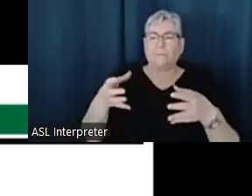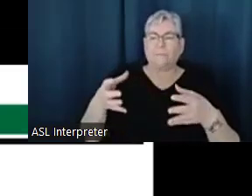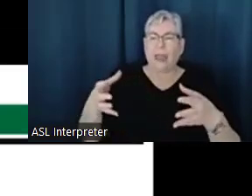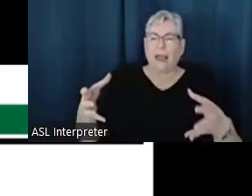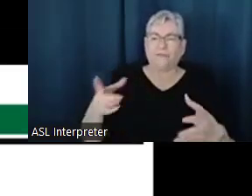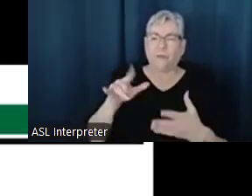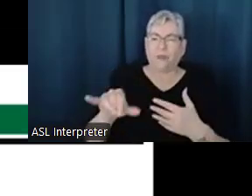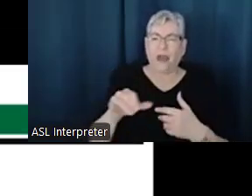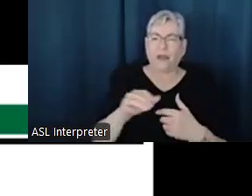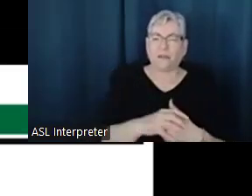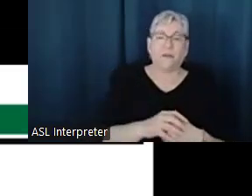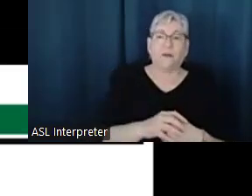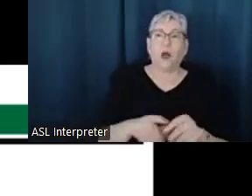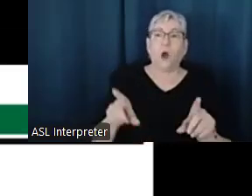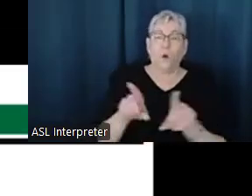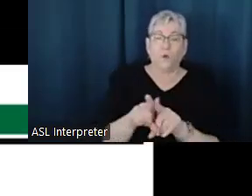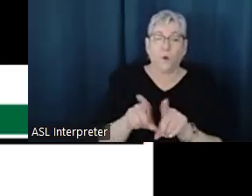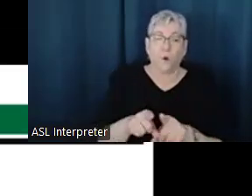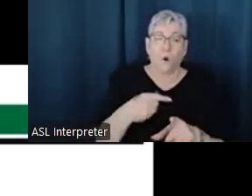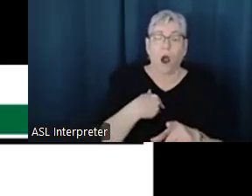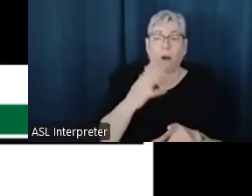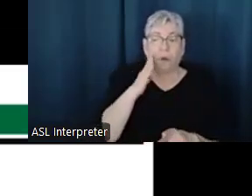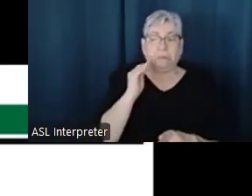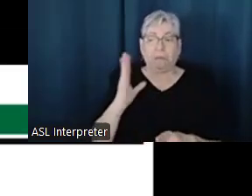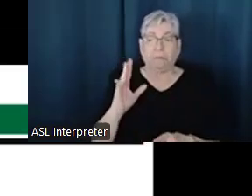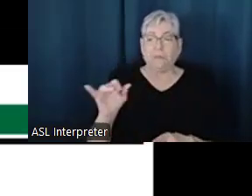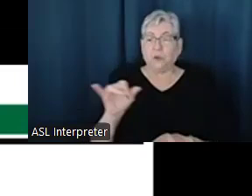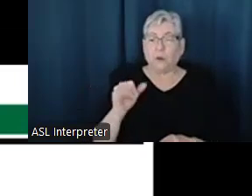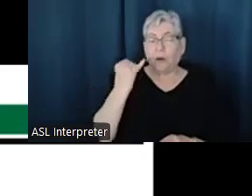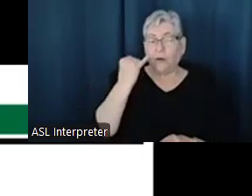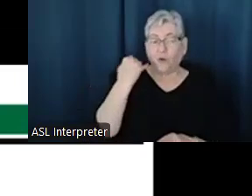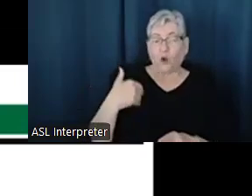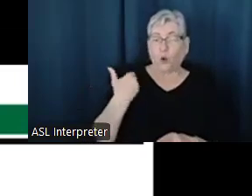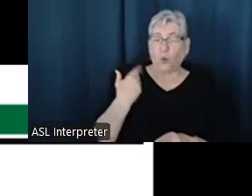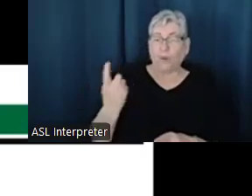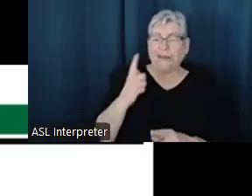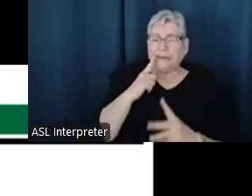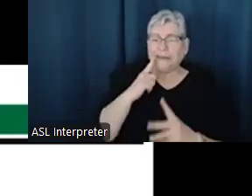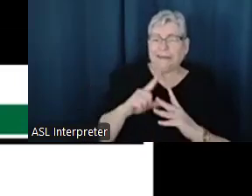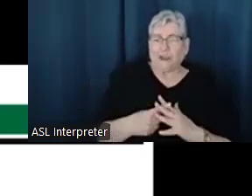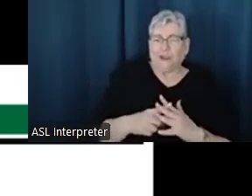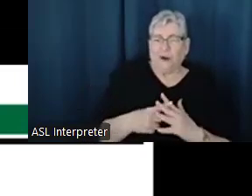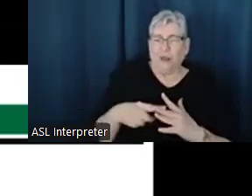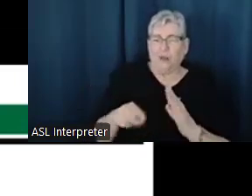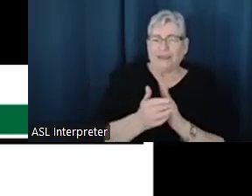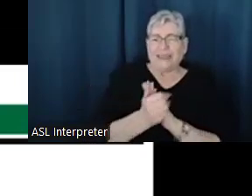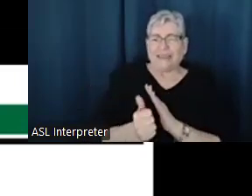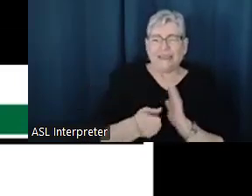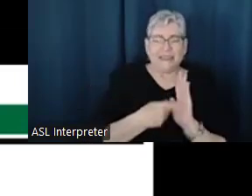would also make an argument that if youth are just beginning some of these skills, then sometimes a smaller